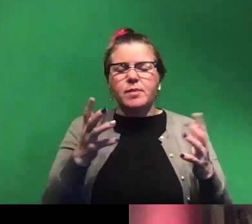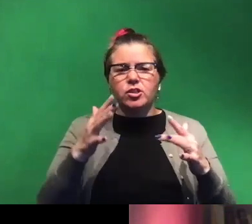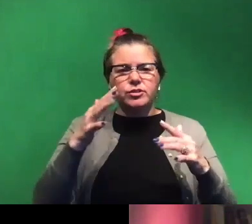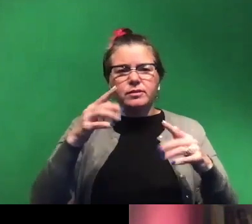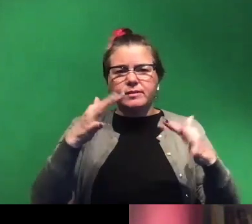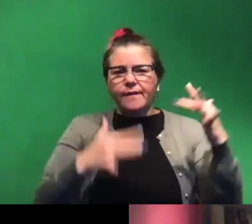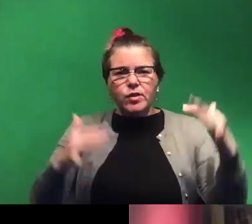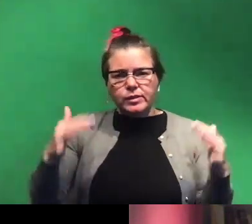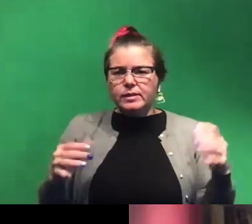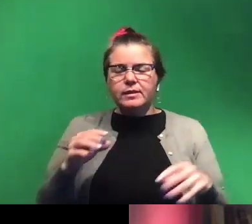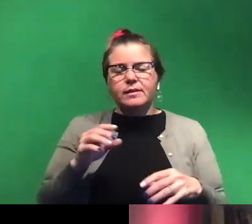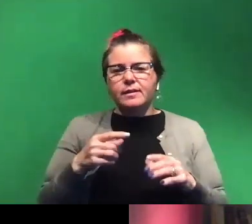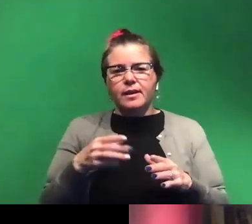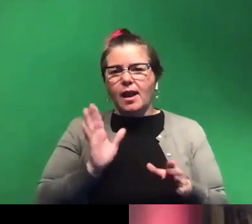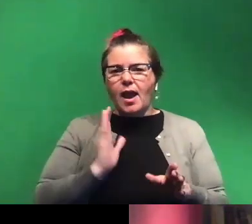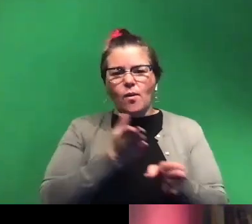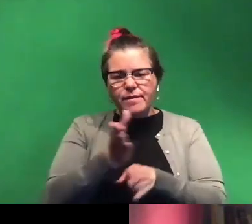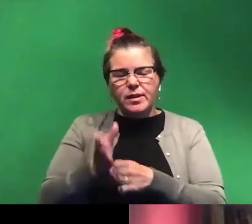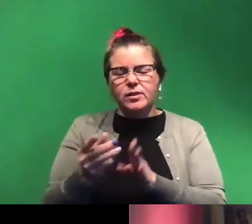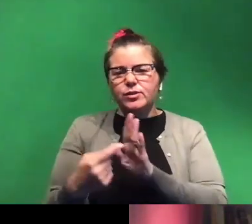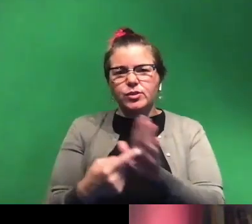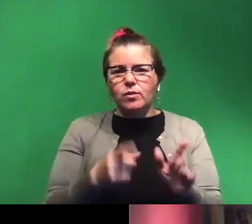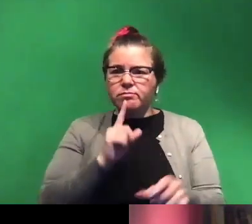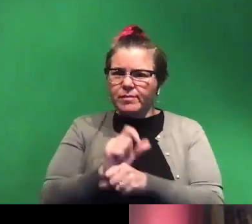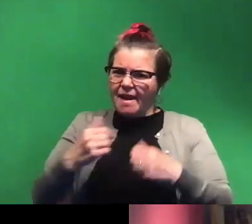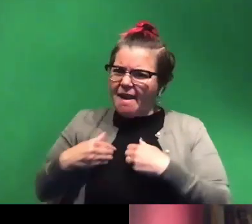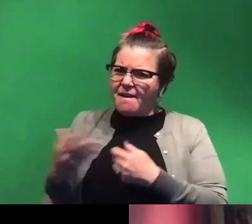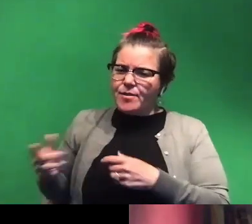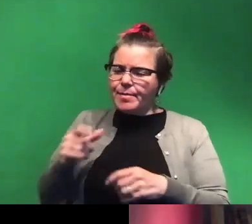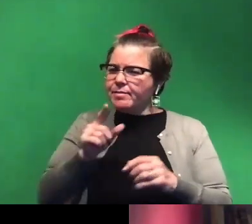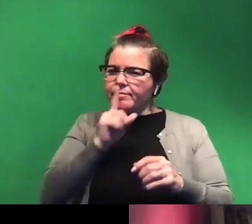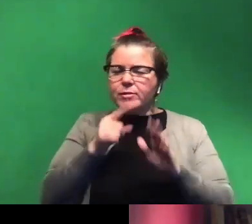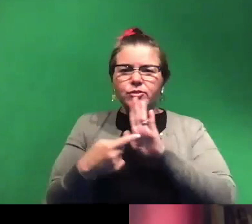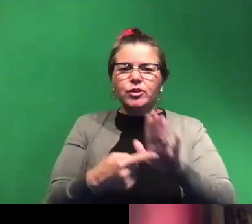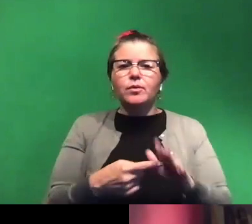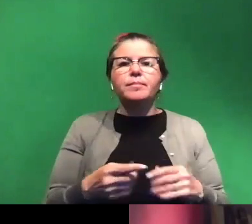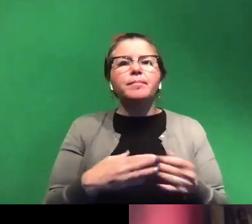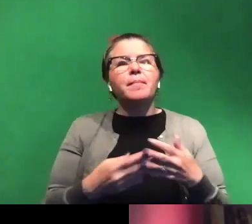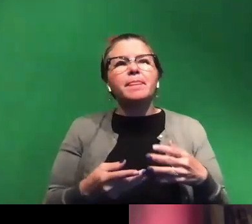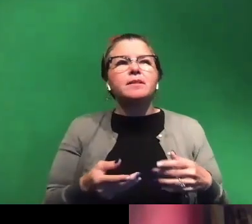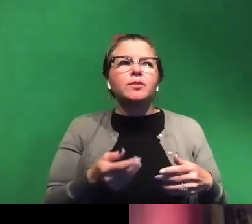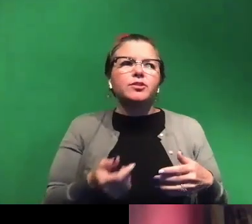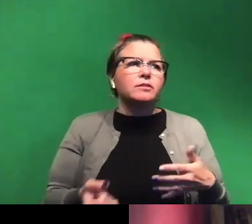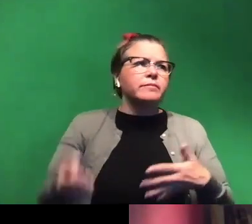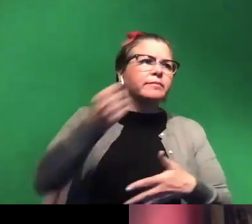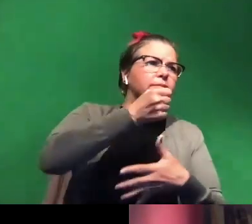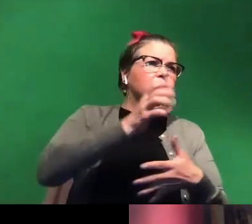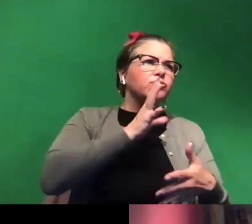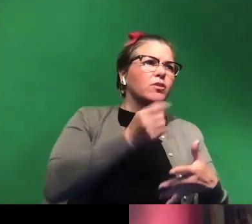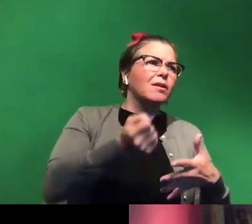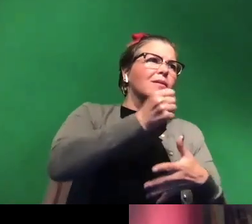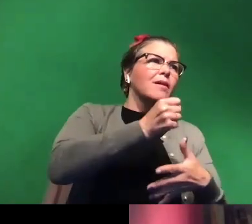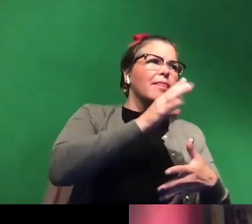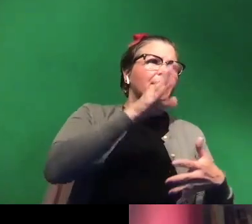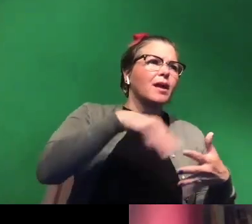the field basically being shown as there actually is. So it's not a matter of this person is senior and person is junior, so I'm going to talk to the senior person.